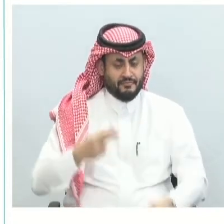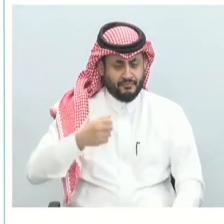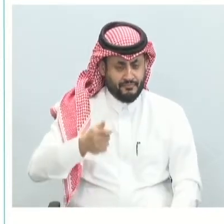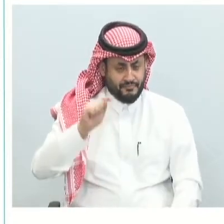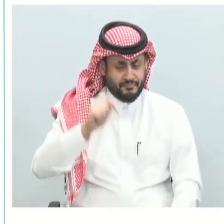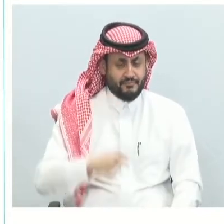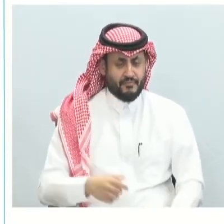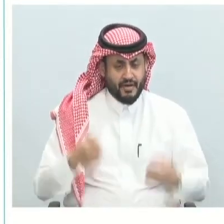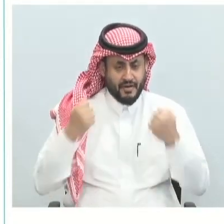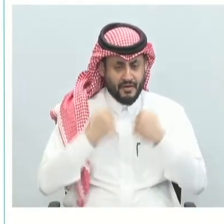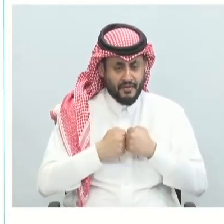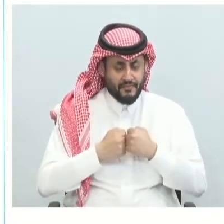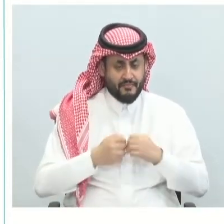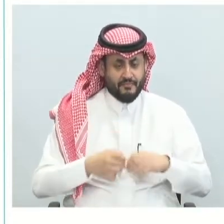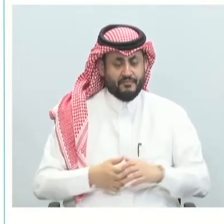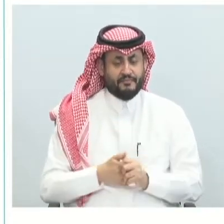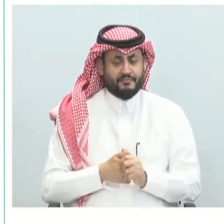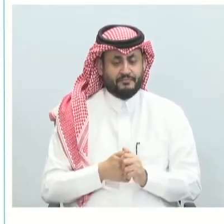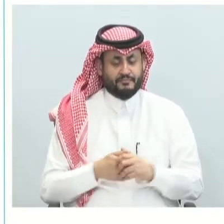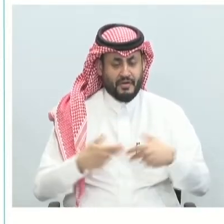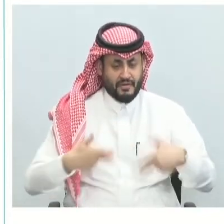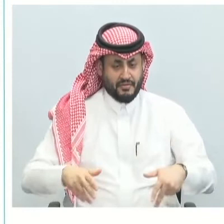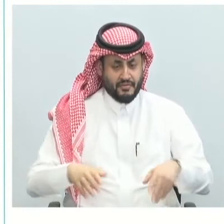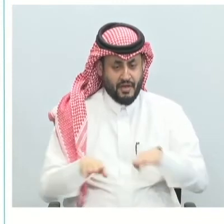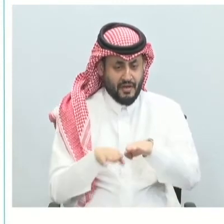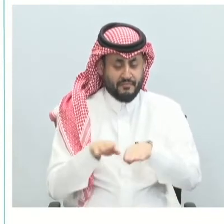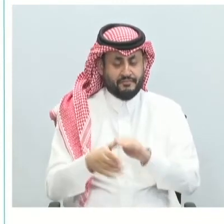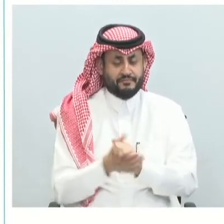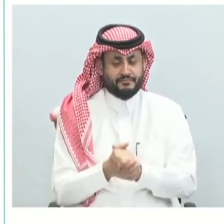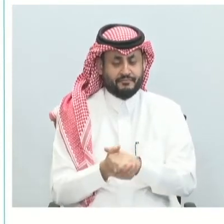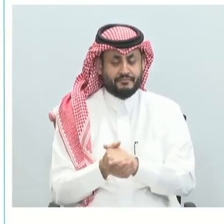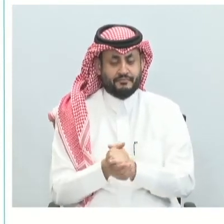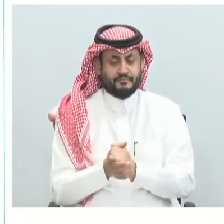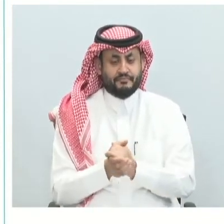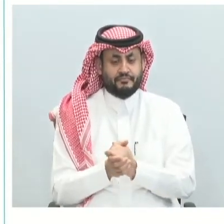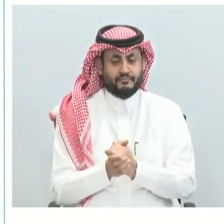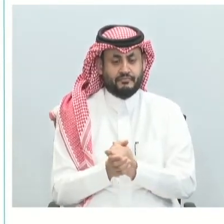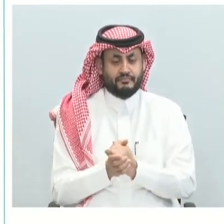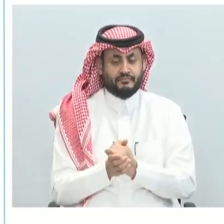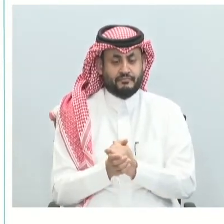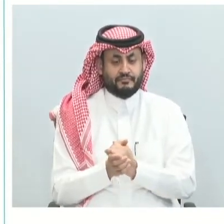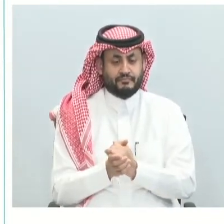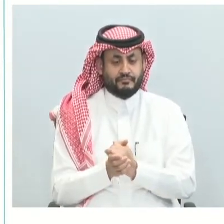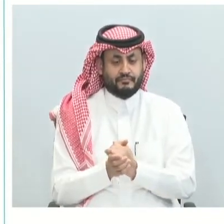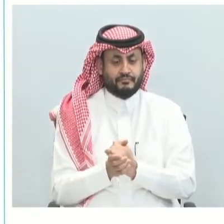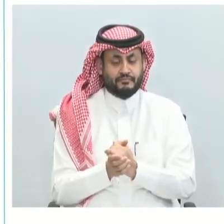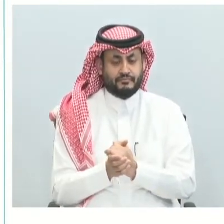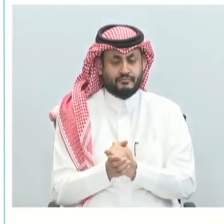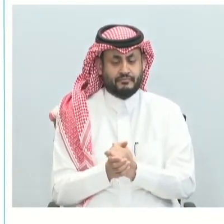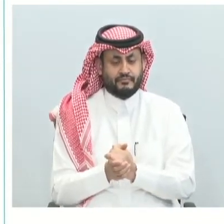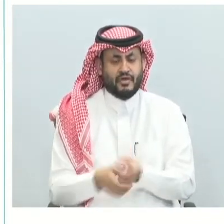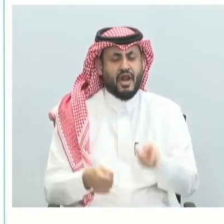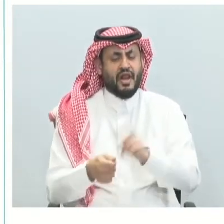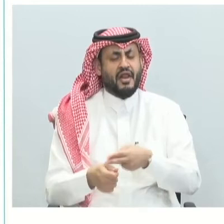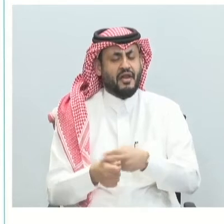a blouse, a sweater, a skirt, and shoes. Excellent. Okay. Don't say and. Don't